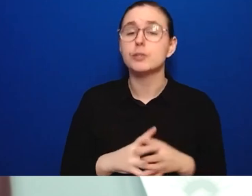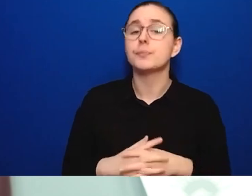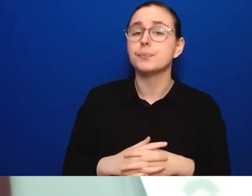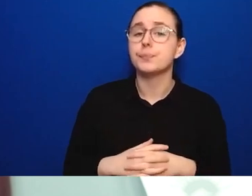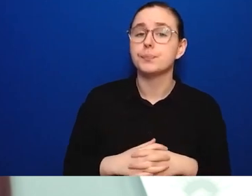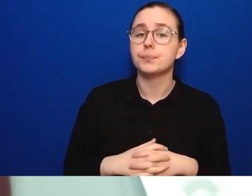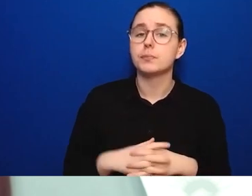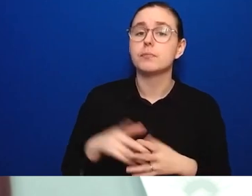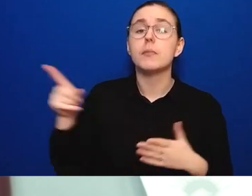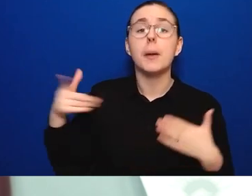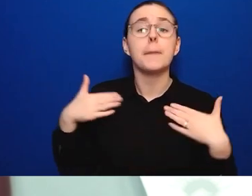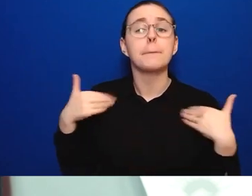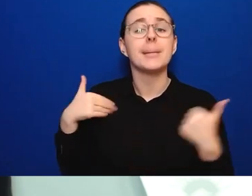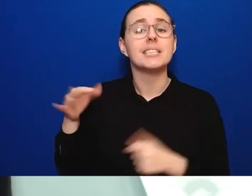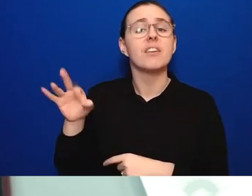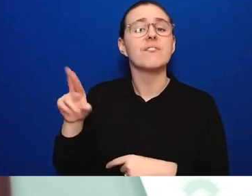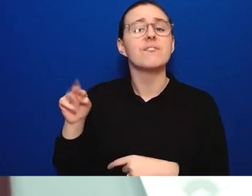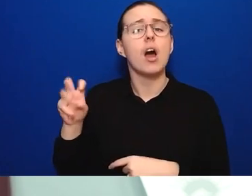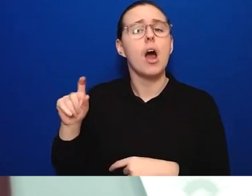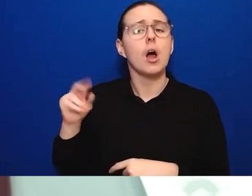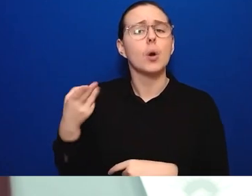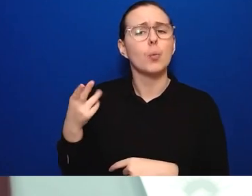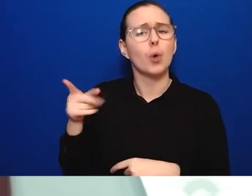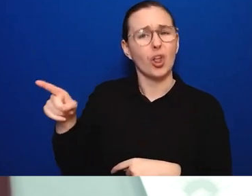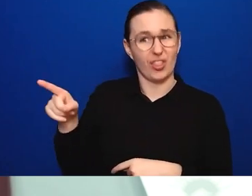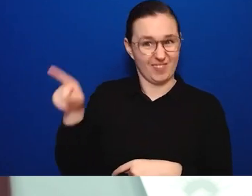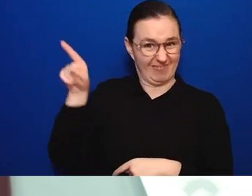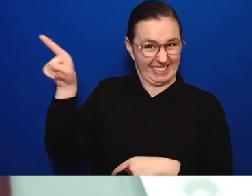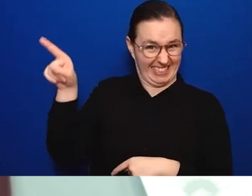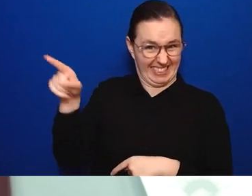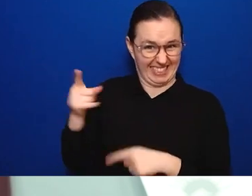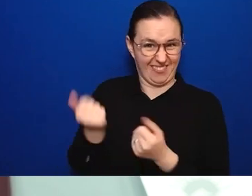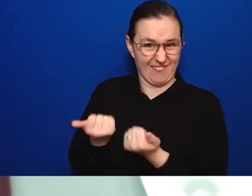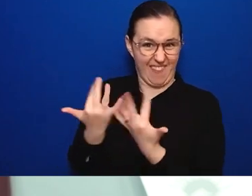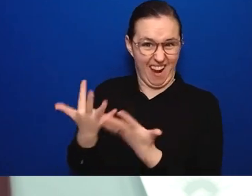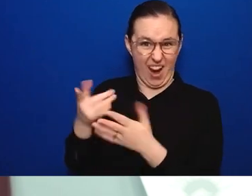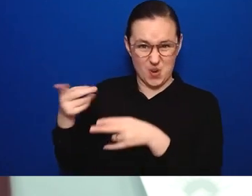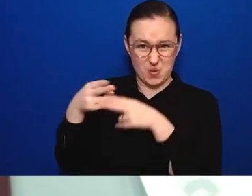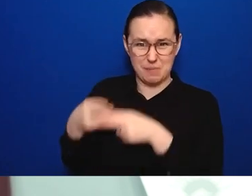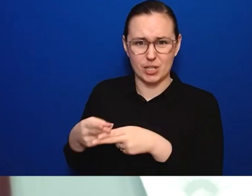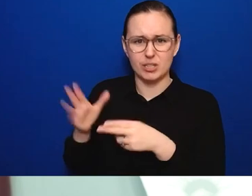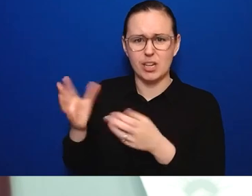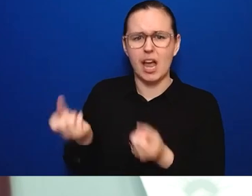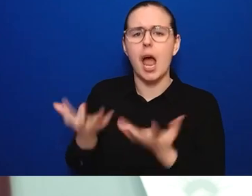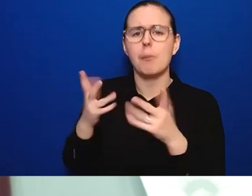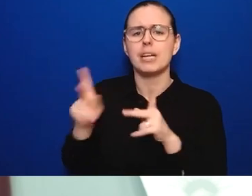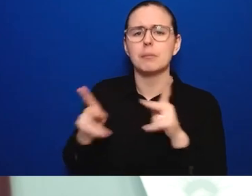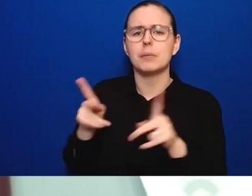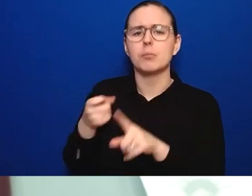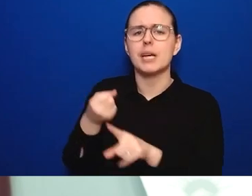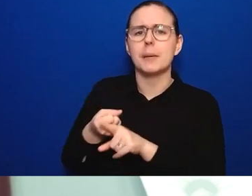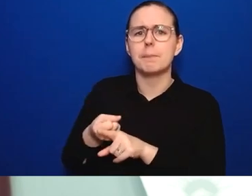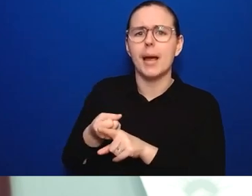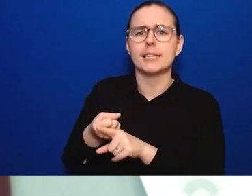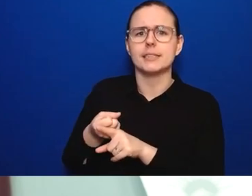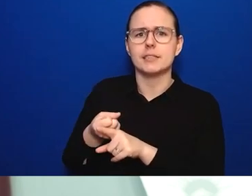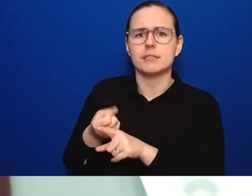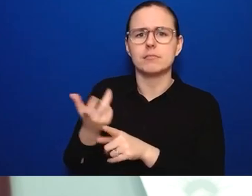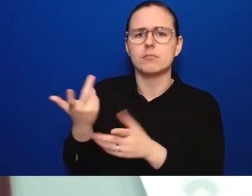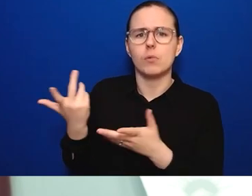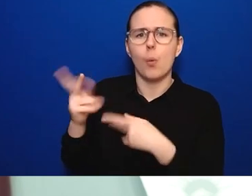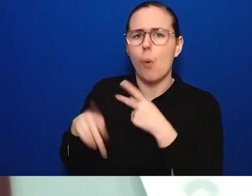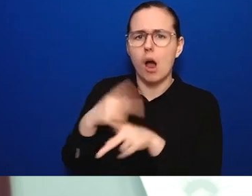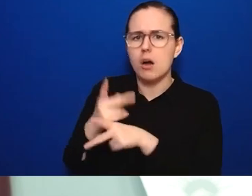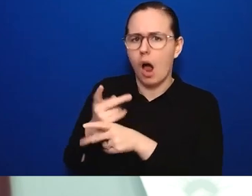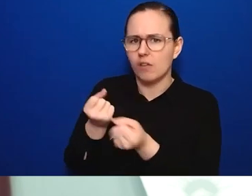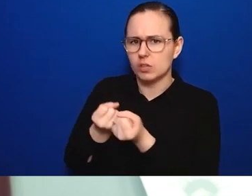about the fire again. Just, do you have an estimate of how many people may be impacted at this time? And can you talk a little bit more about the